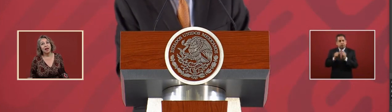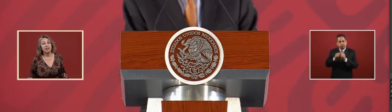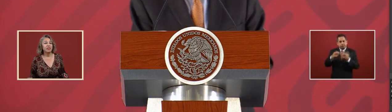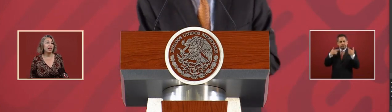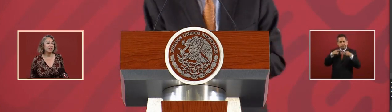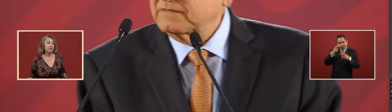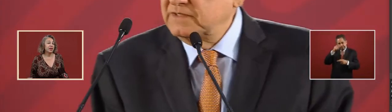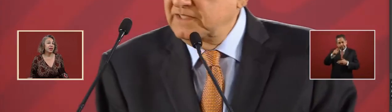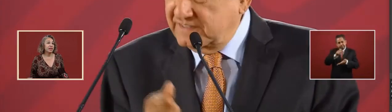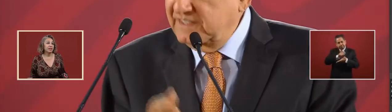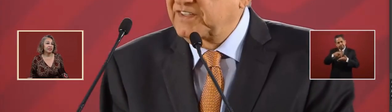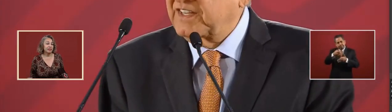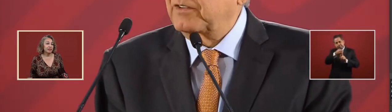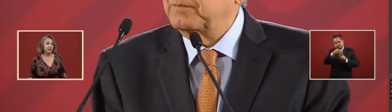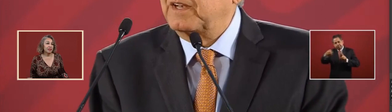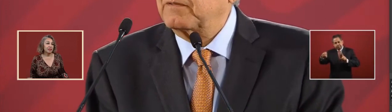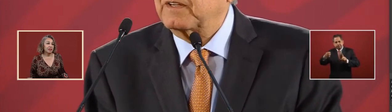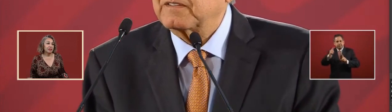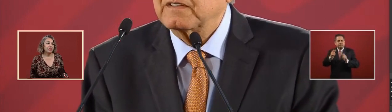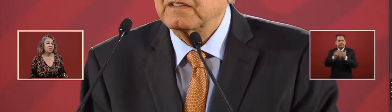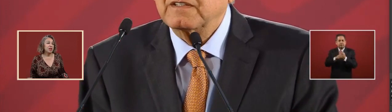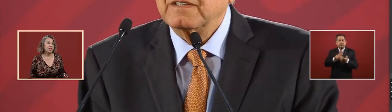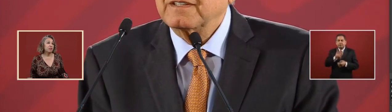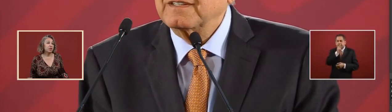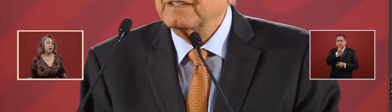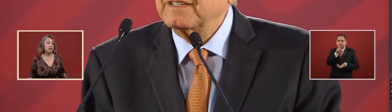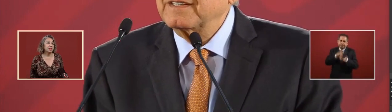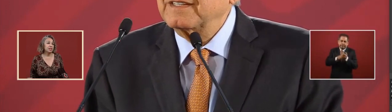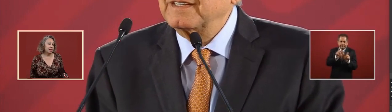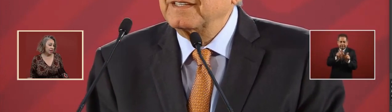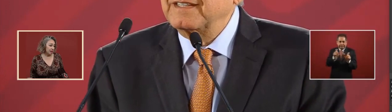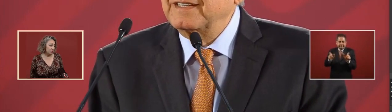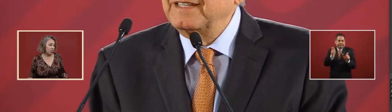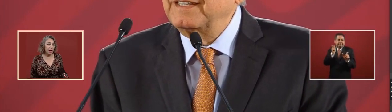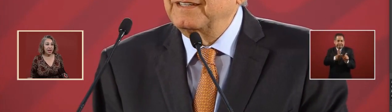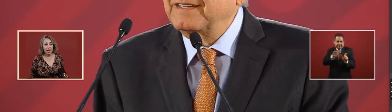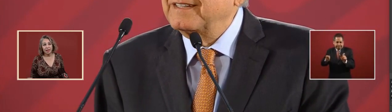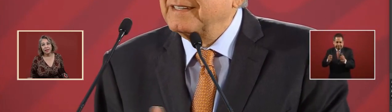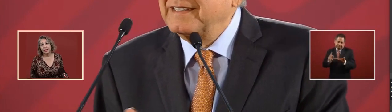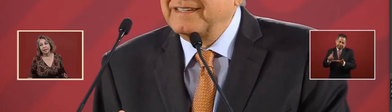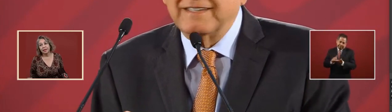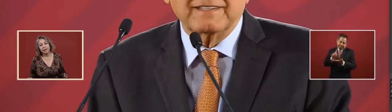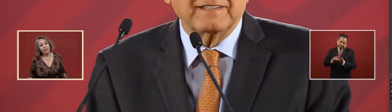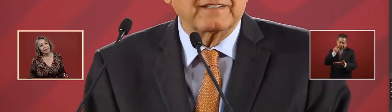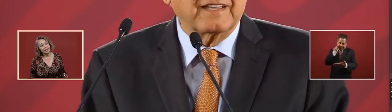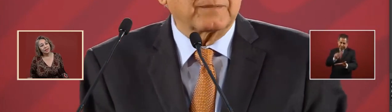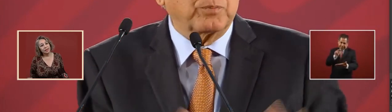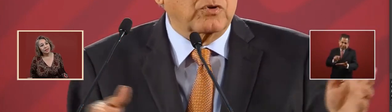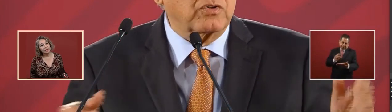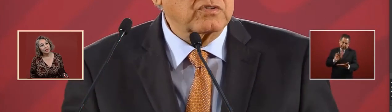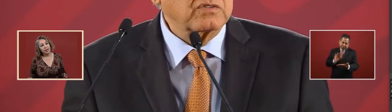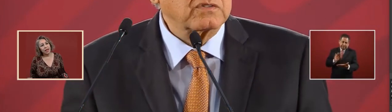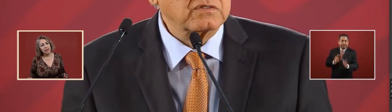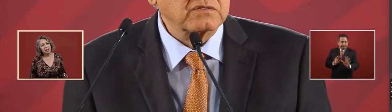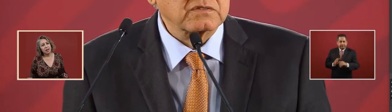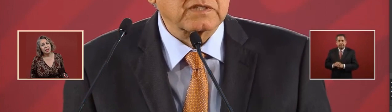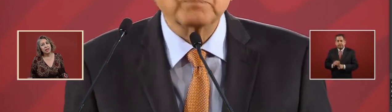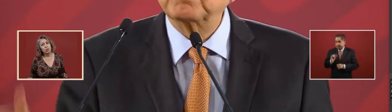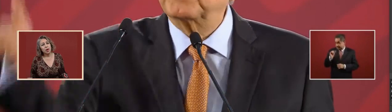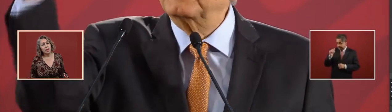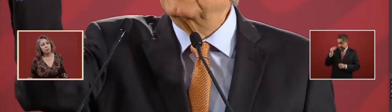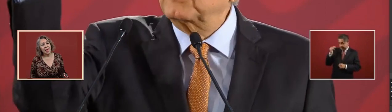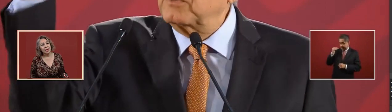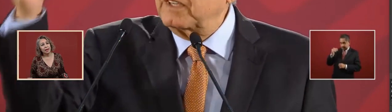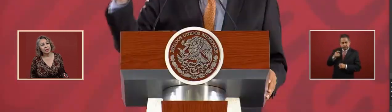ortografía, of y de significado de palabras. The meaning of words and writing. Y, hace poco, and it, a